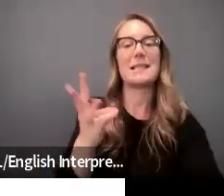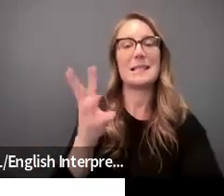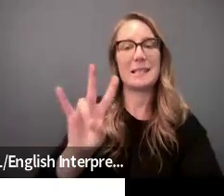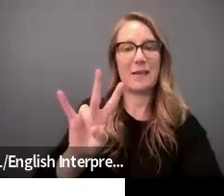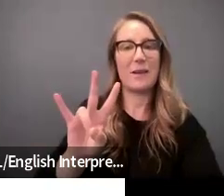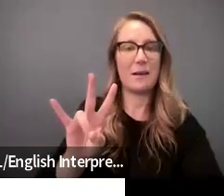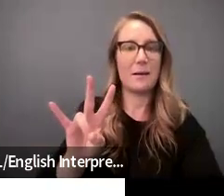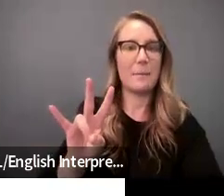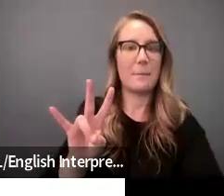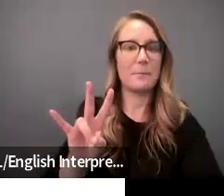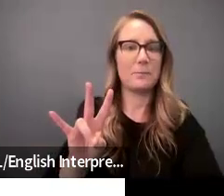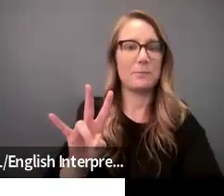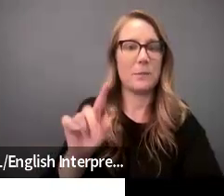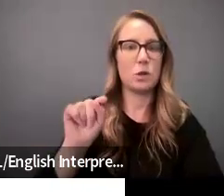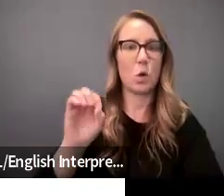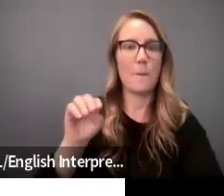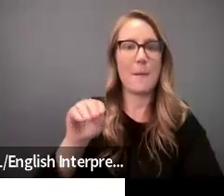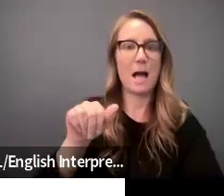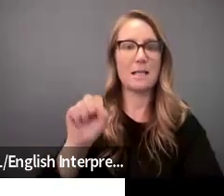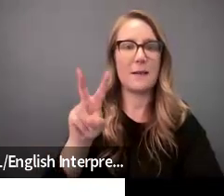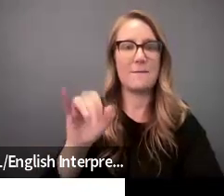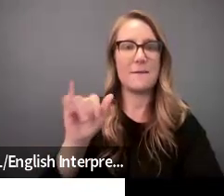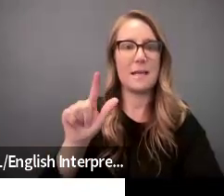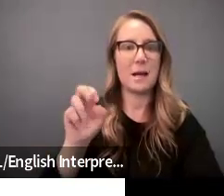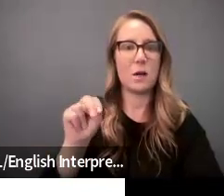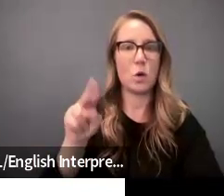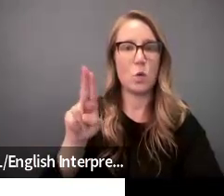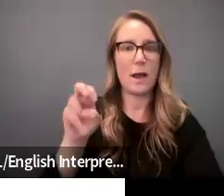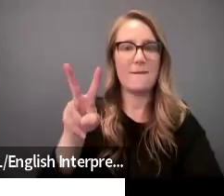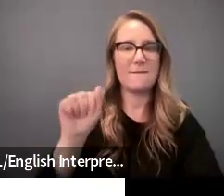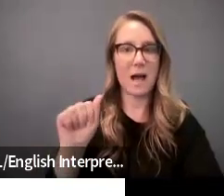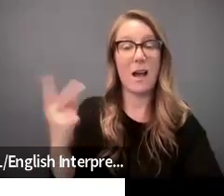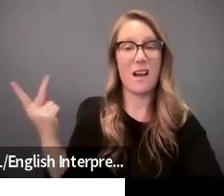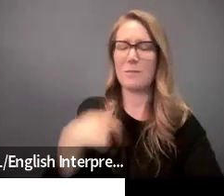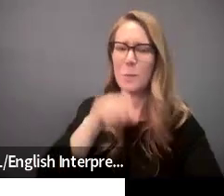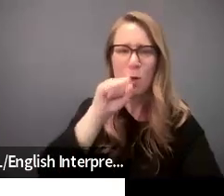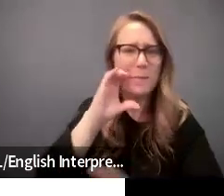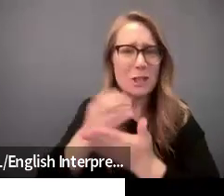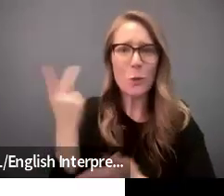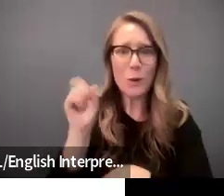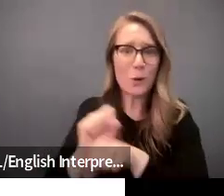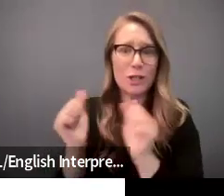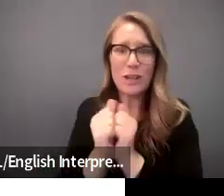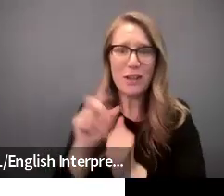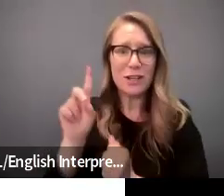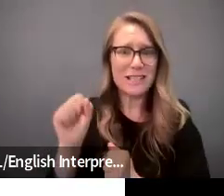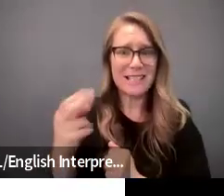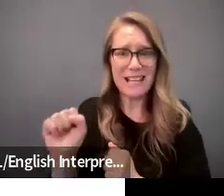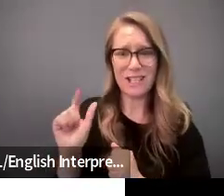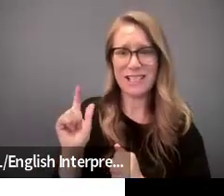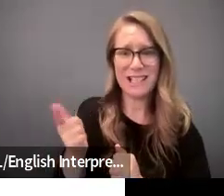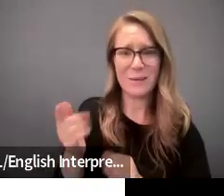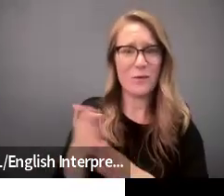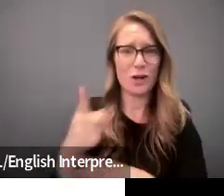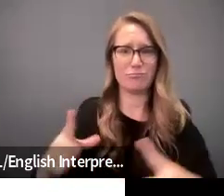1967, Tomás Villanueva. I love this picture of Tomás. Tomás and I actually worked together at DSHS later,